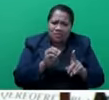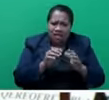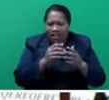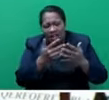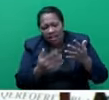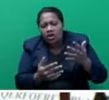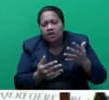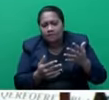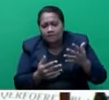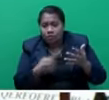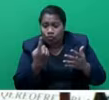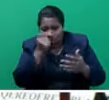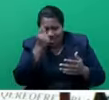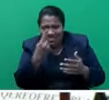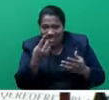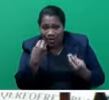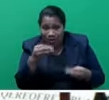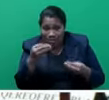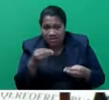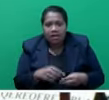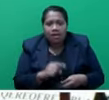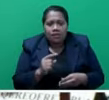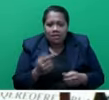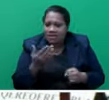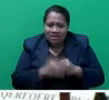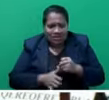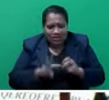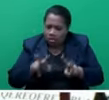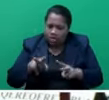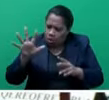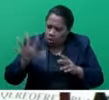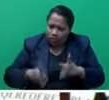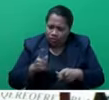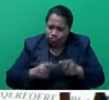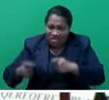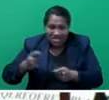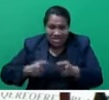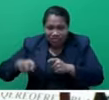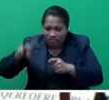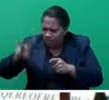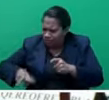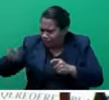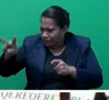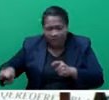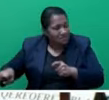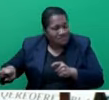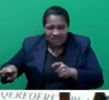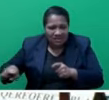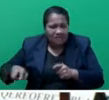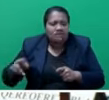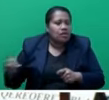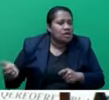understand, audits. The Auditor General doesn't look at every transaction. No auditor looks at every transaction for any